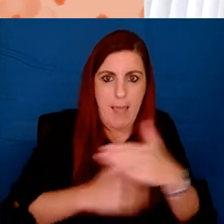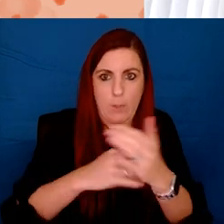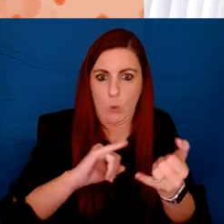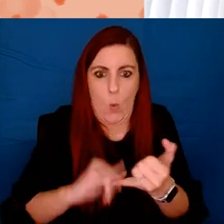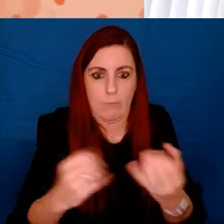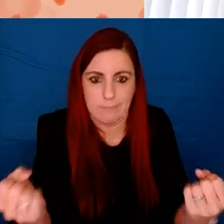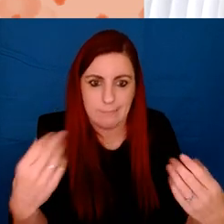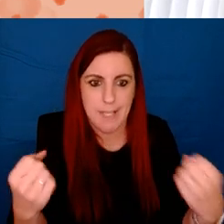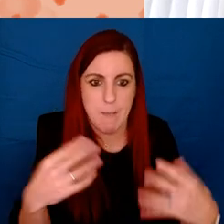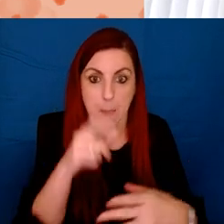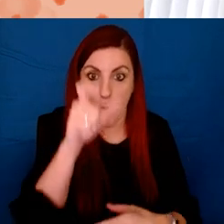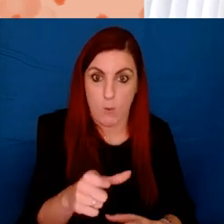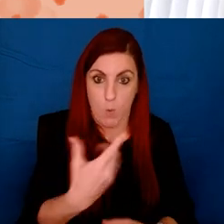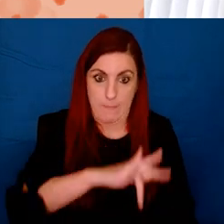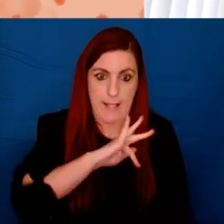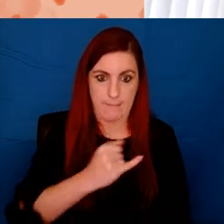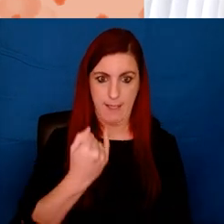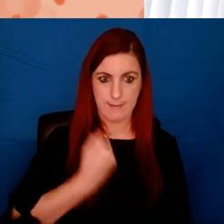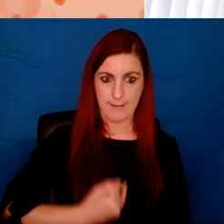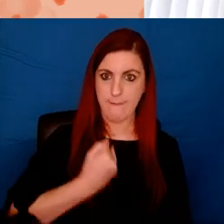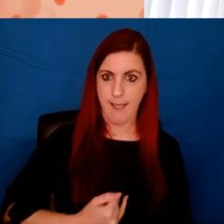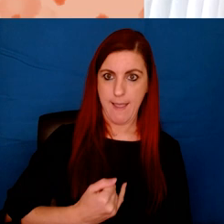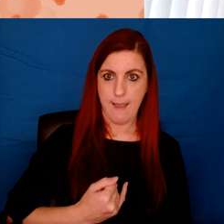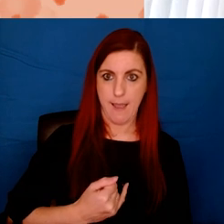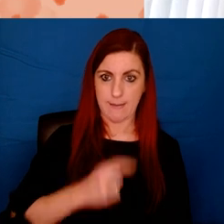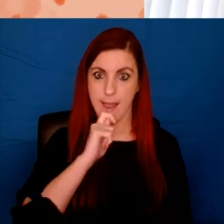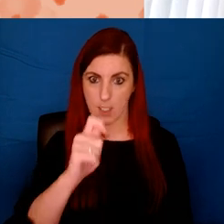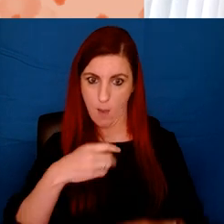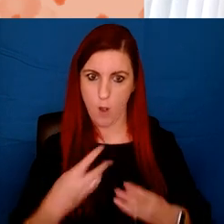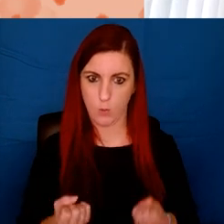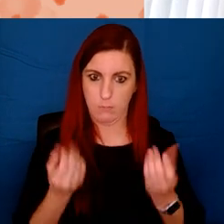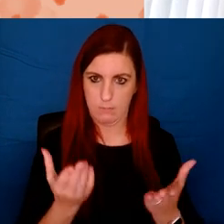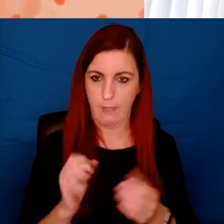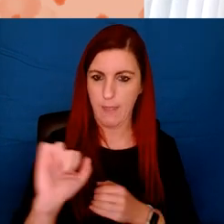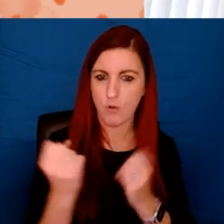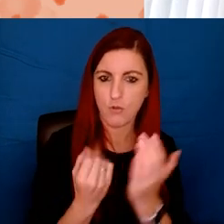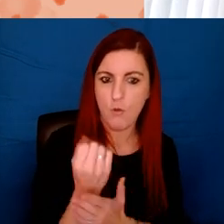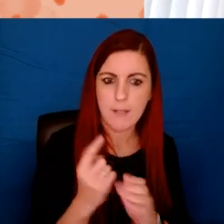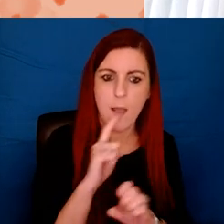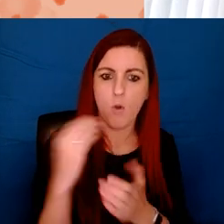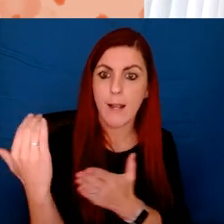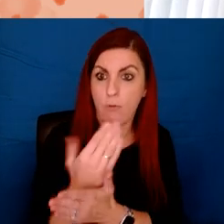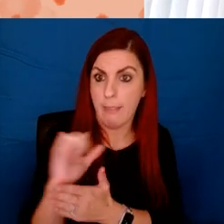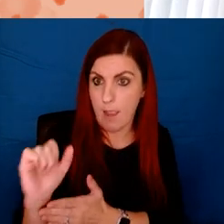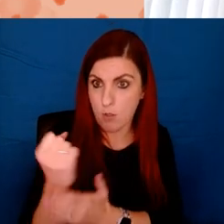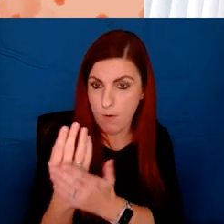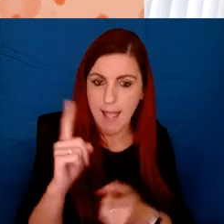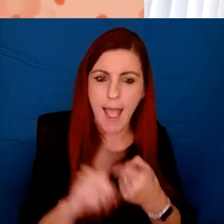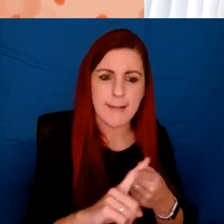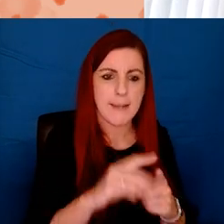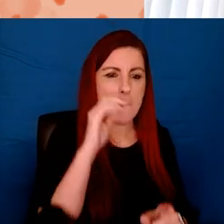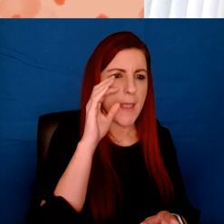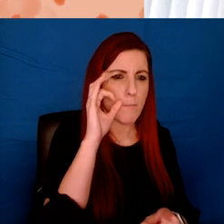from. It's all about the person identifying themselves. So we've been gathering their stories as well as experiences from professionals,